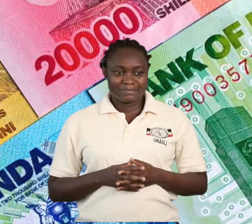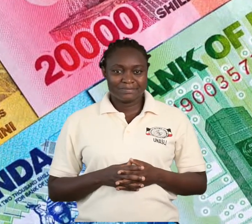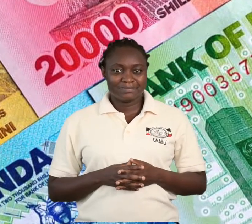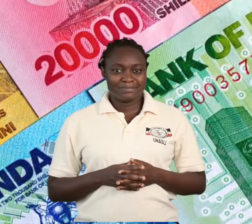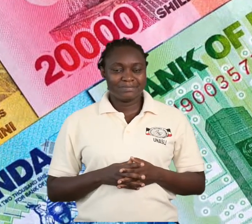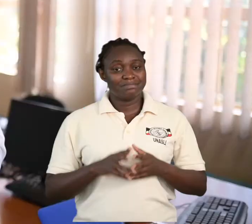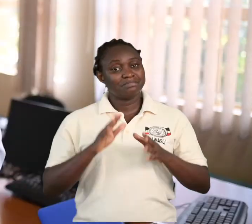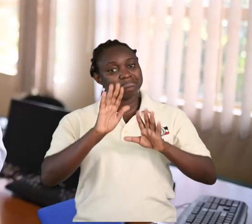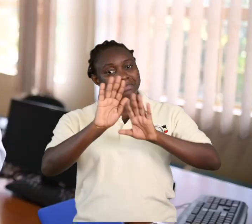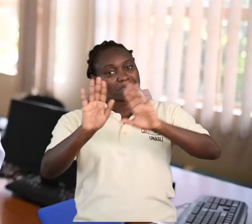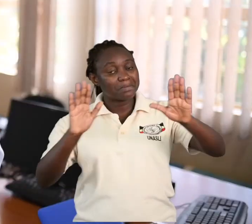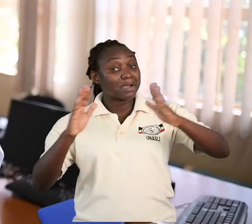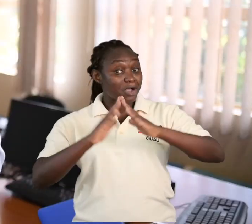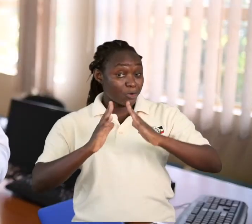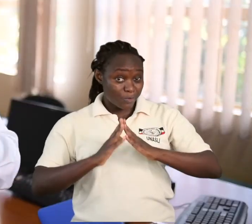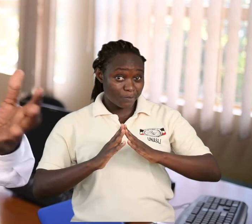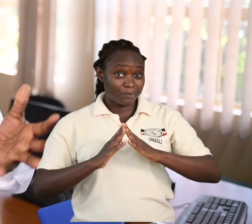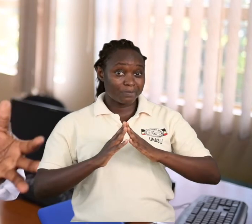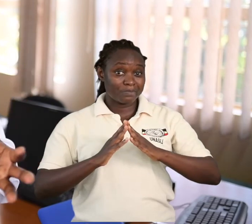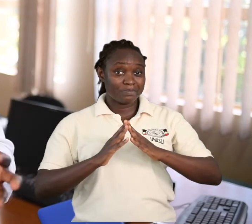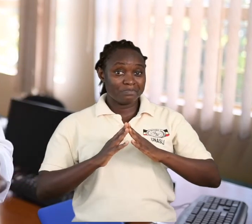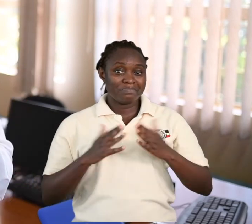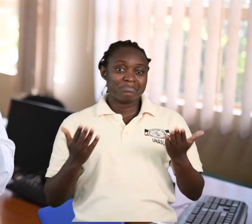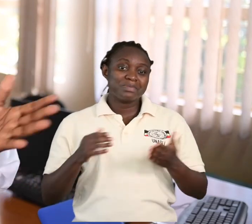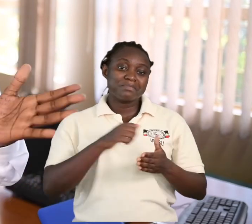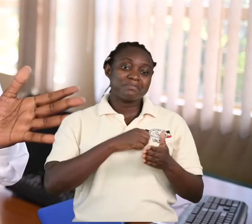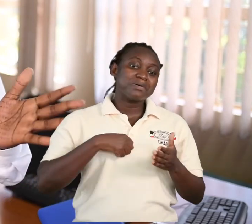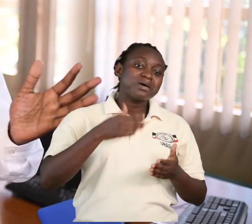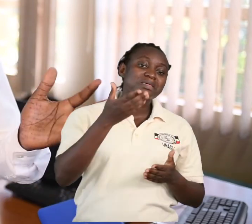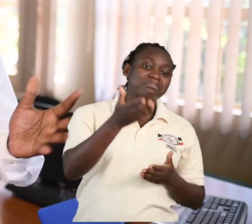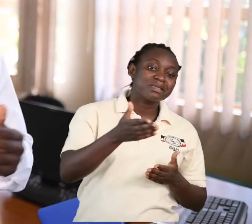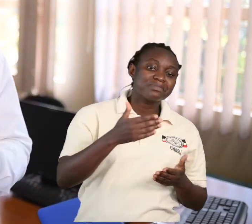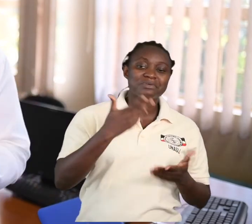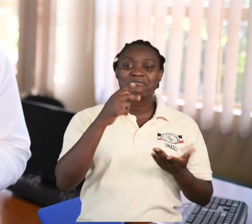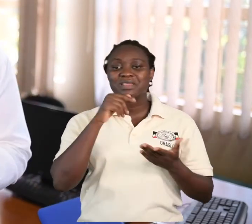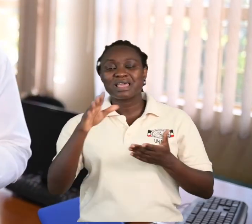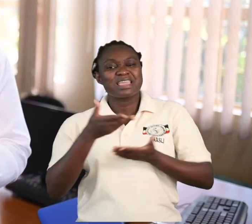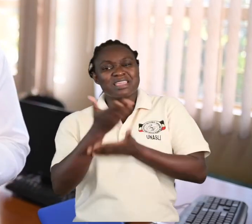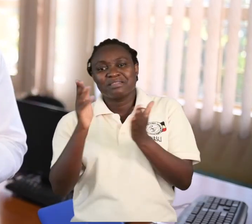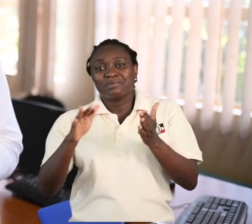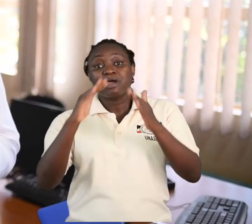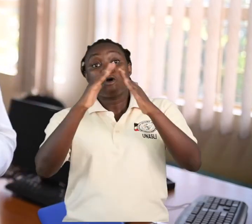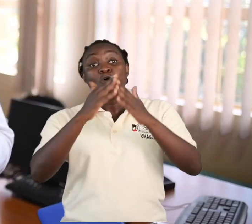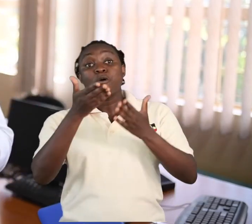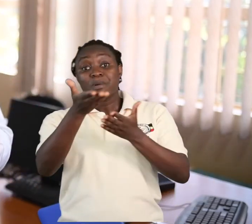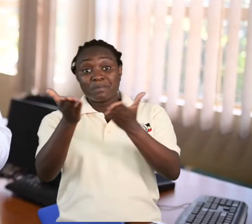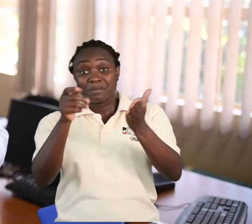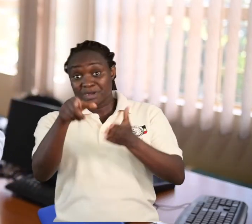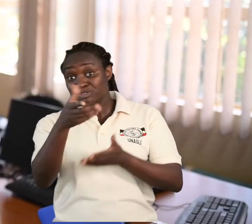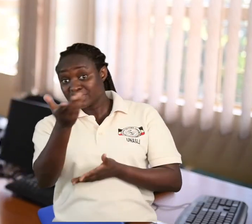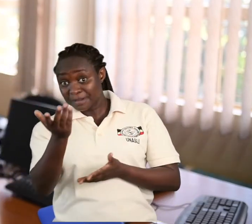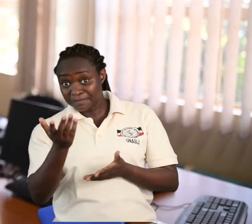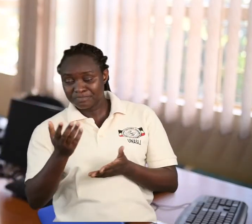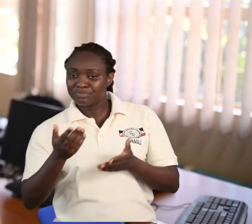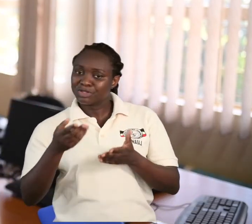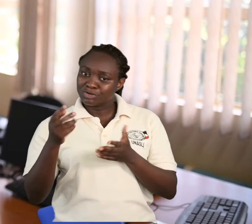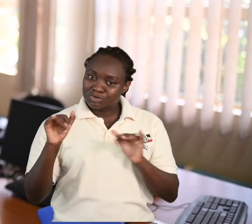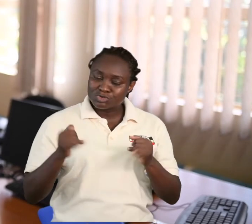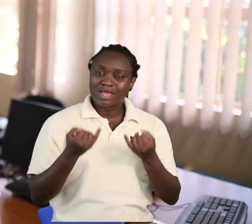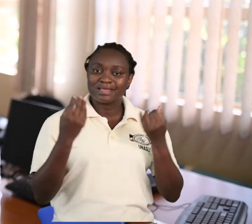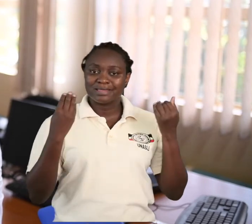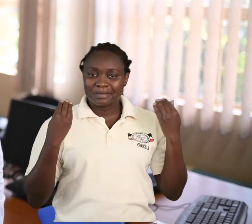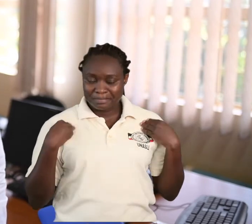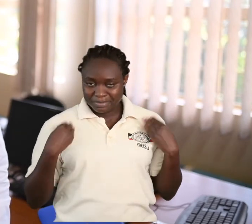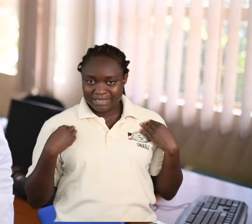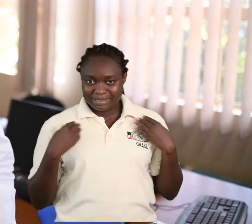know. You could be staying with your mother, whoever you're staying with at home. You're going to do this work in